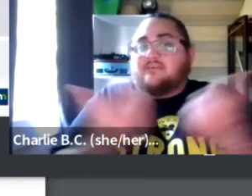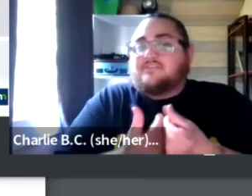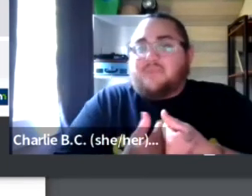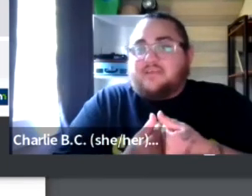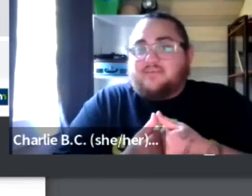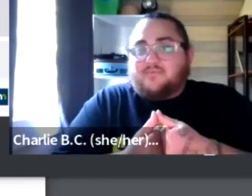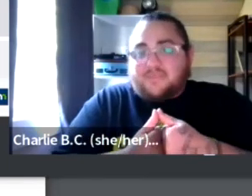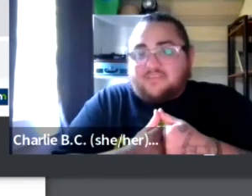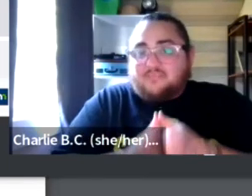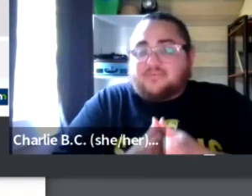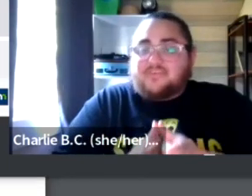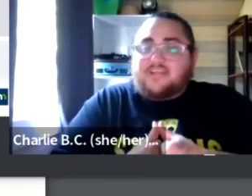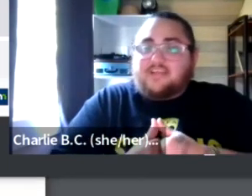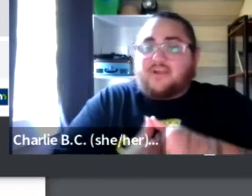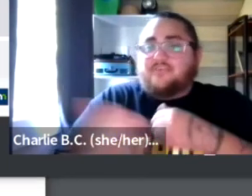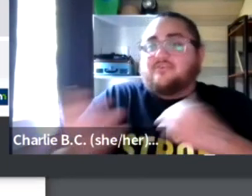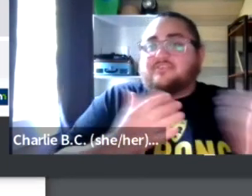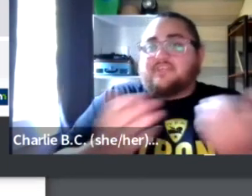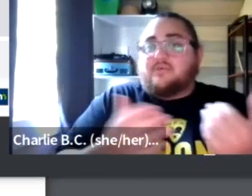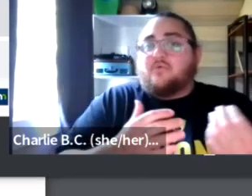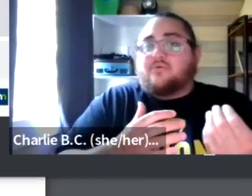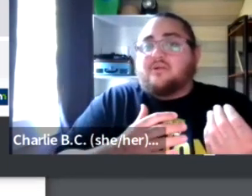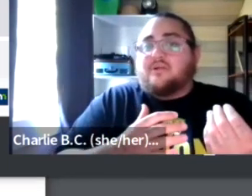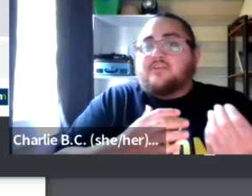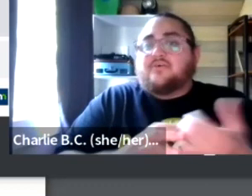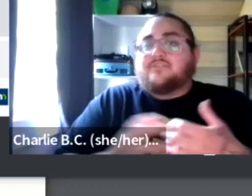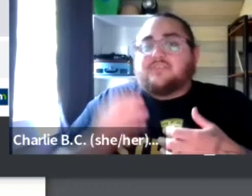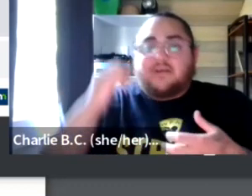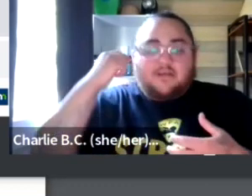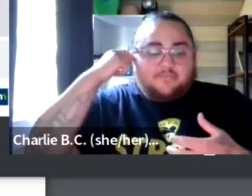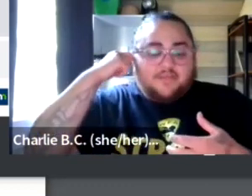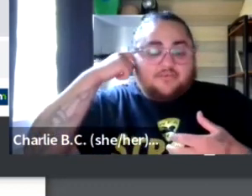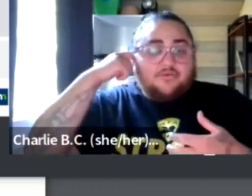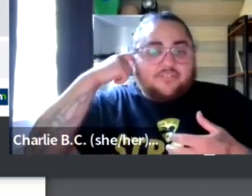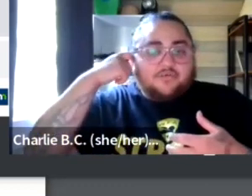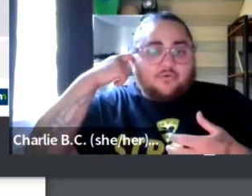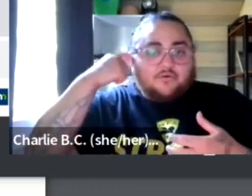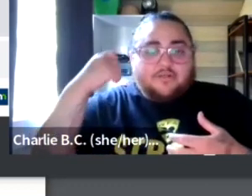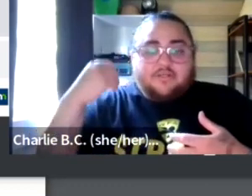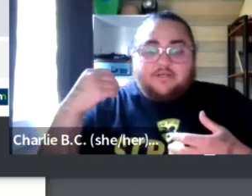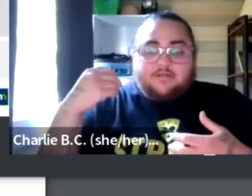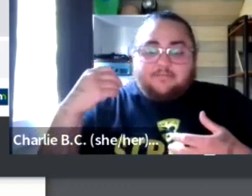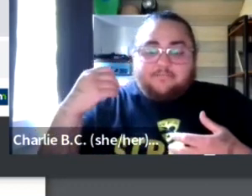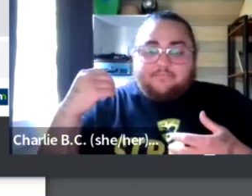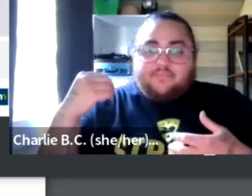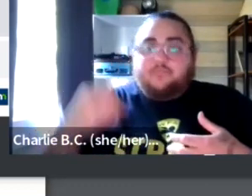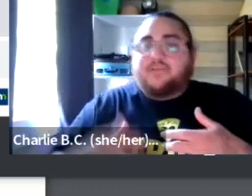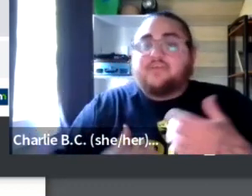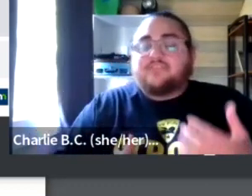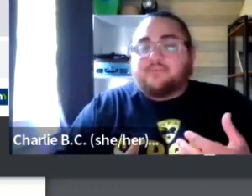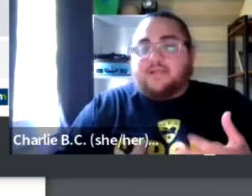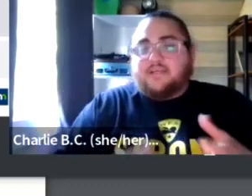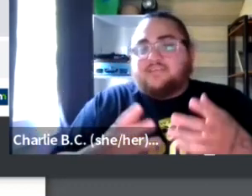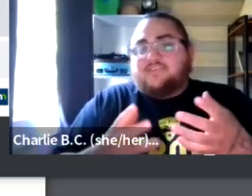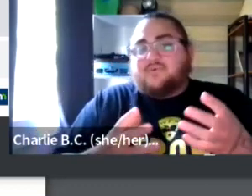a housemate with the person that you're either hosting or the host, either hosting or